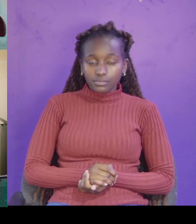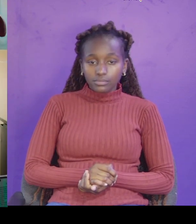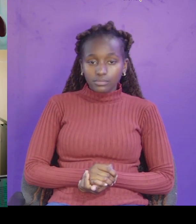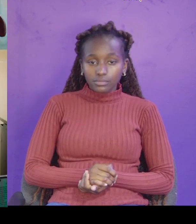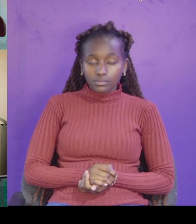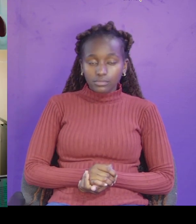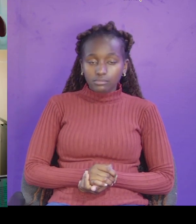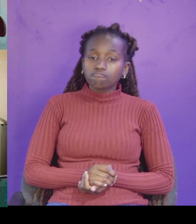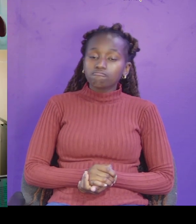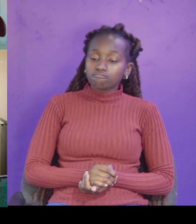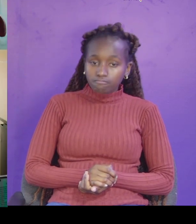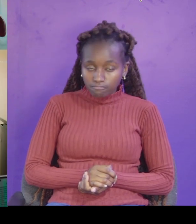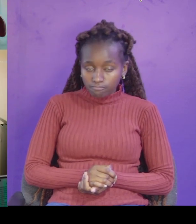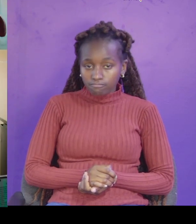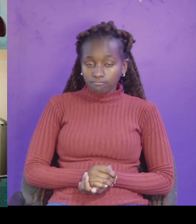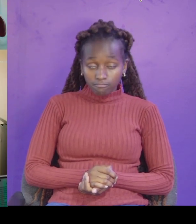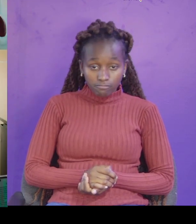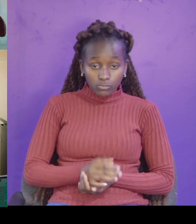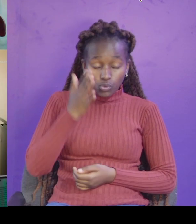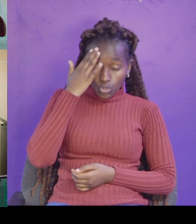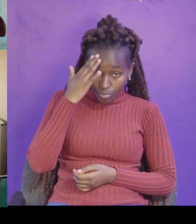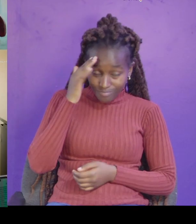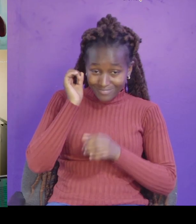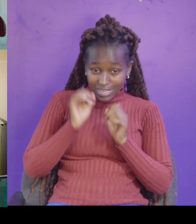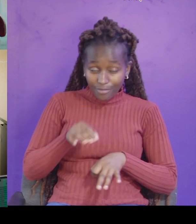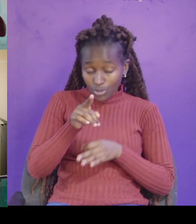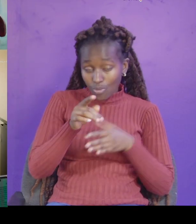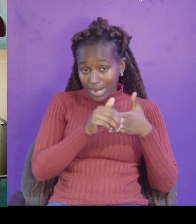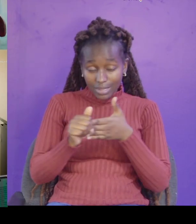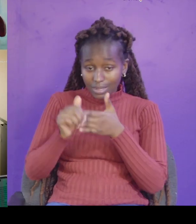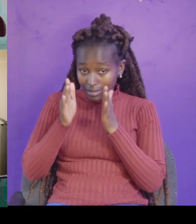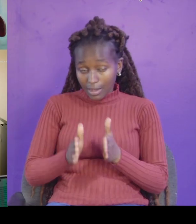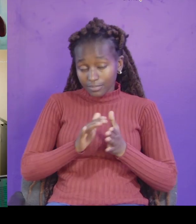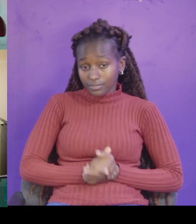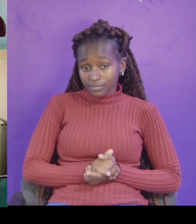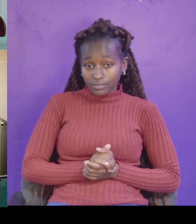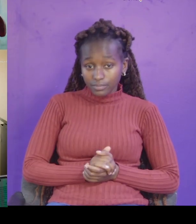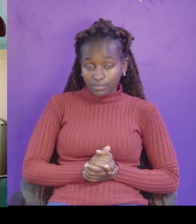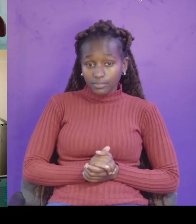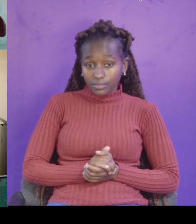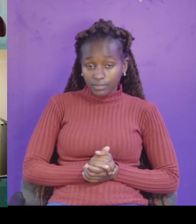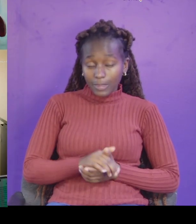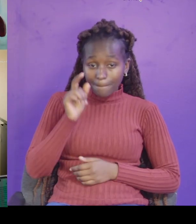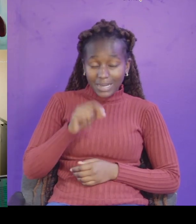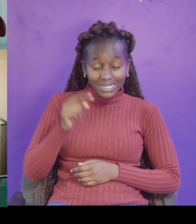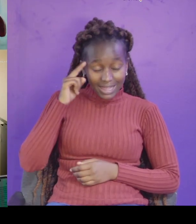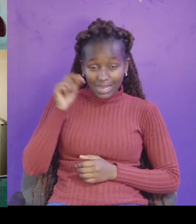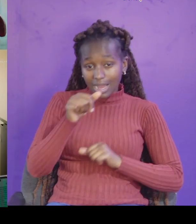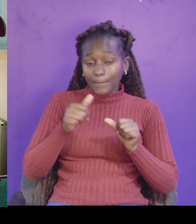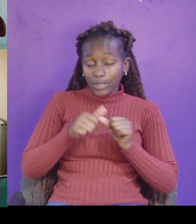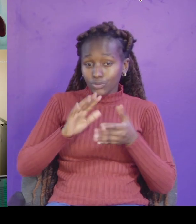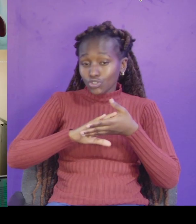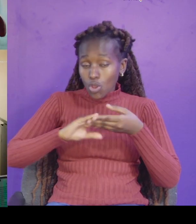You see, as a leader, our work is to provide solutions. If we all